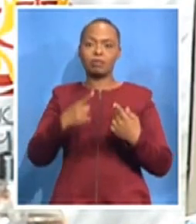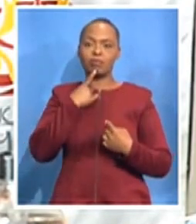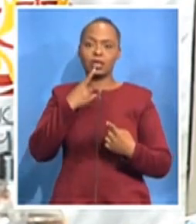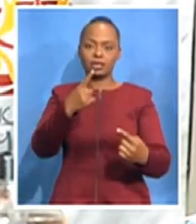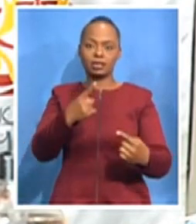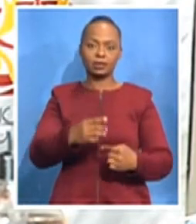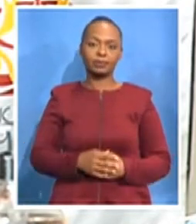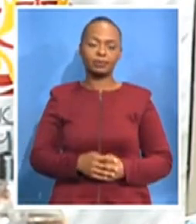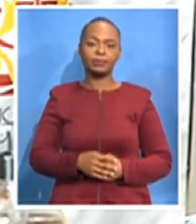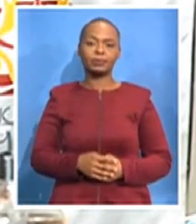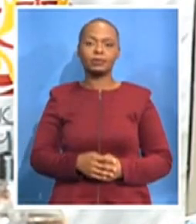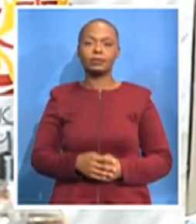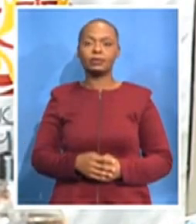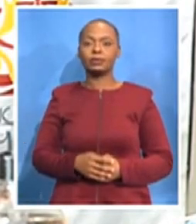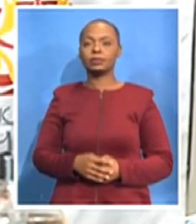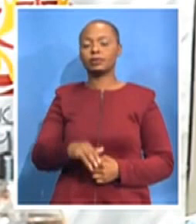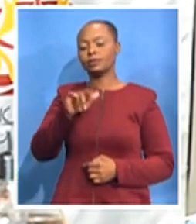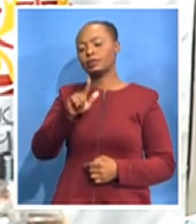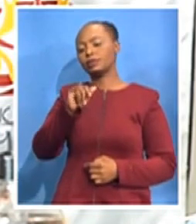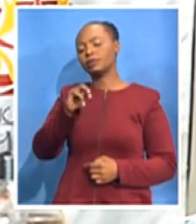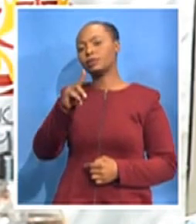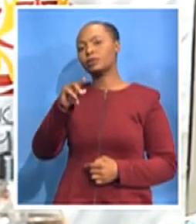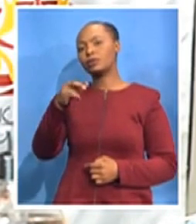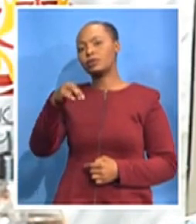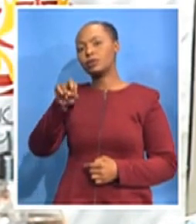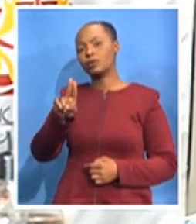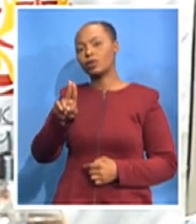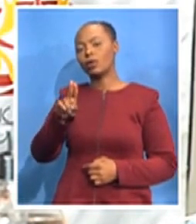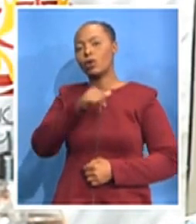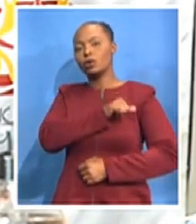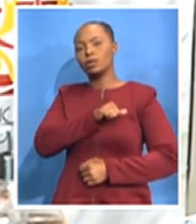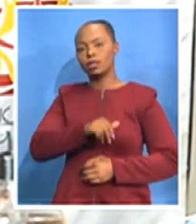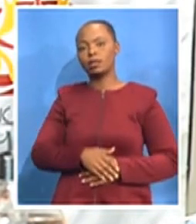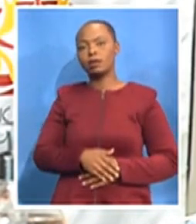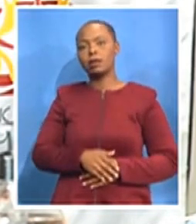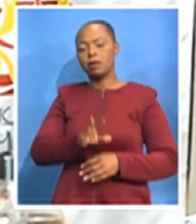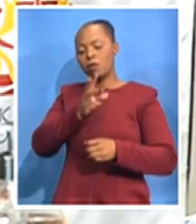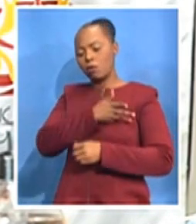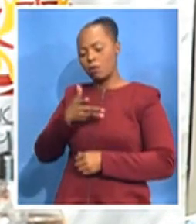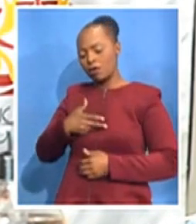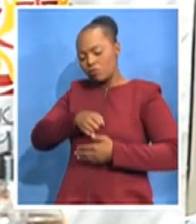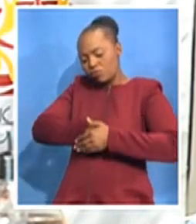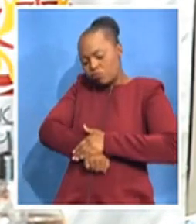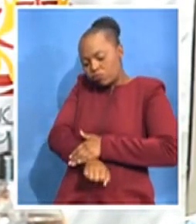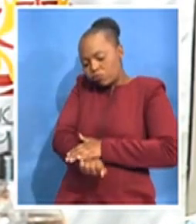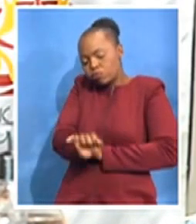where mothers lay there after giving birth without proper nutritious